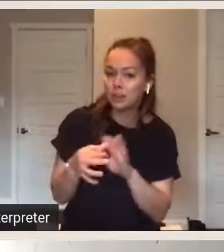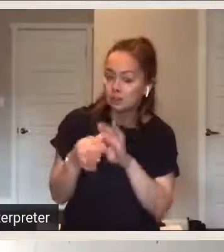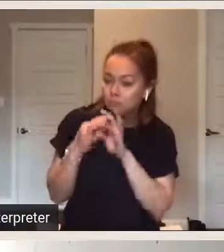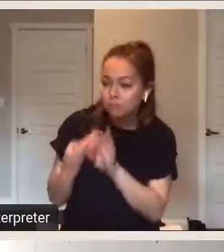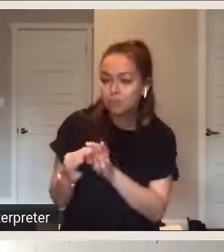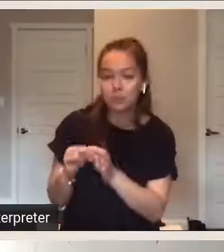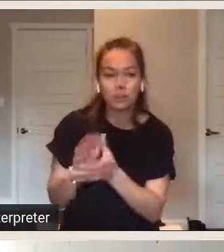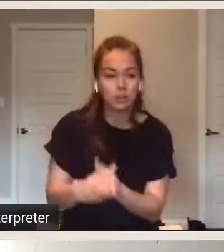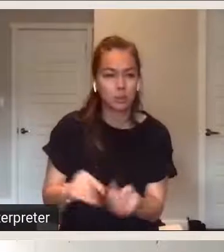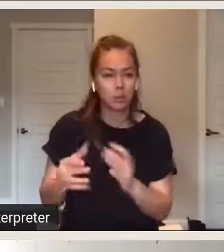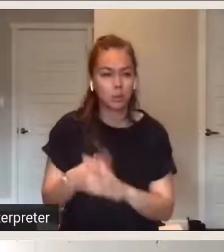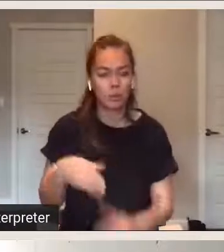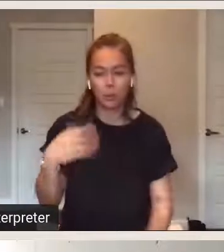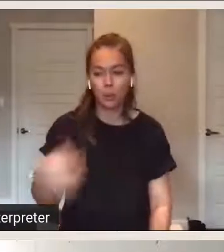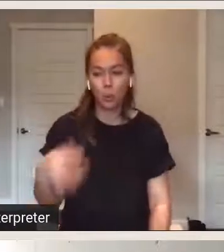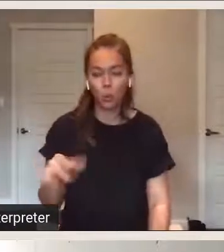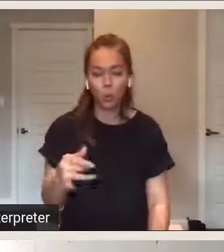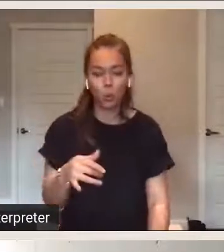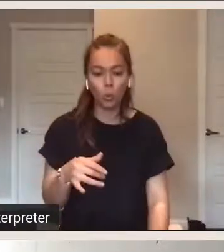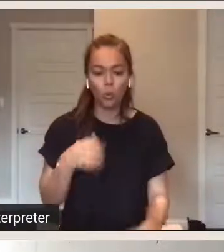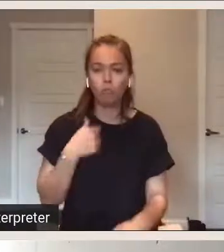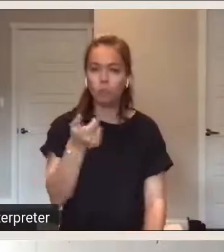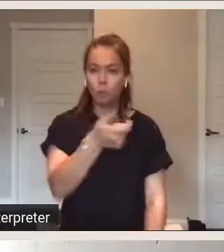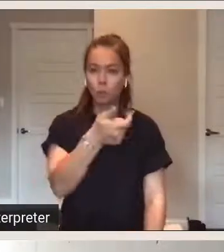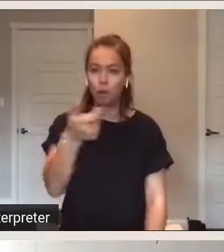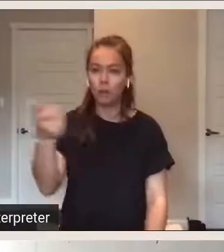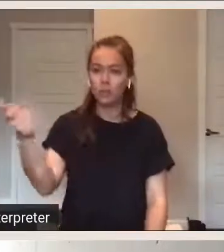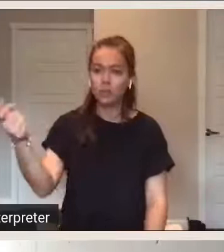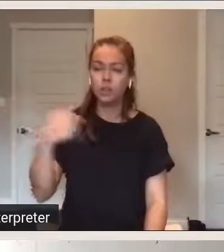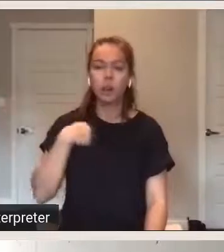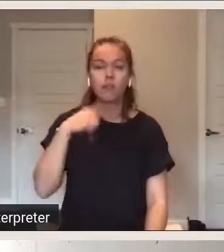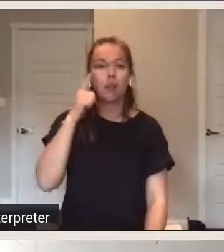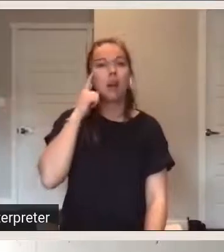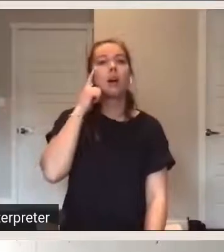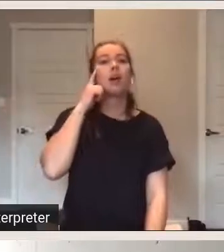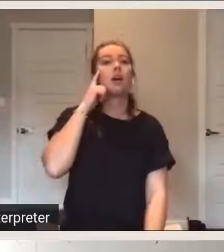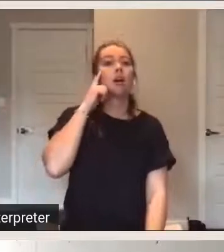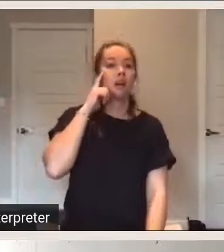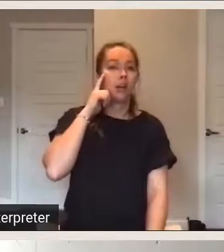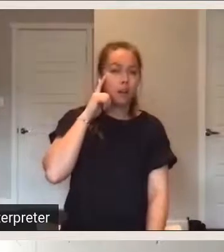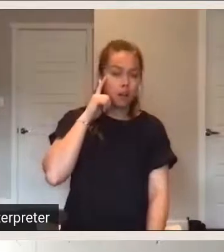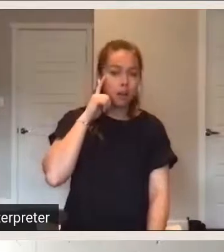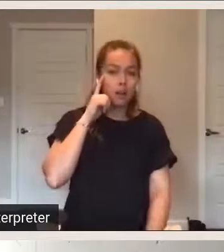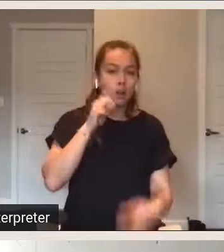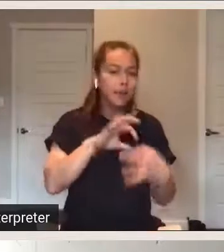thinking, like it made me think a lot about our disconnections or our connections to